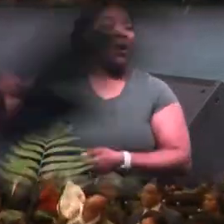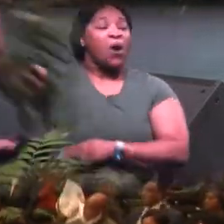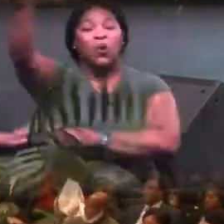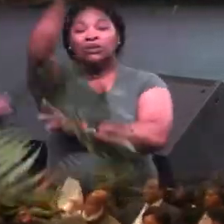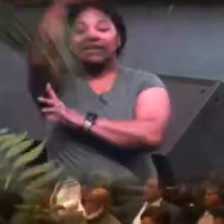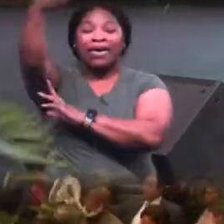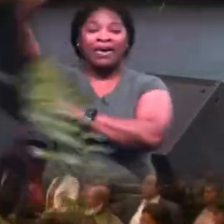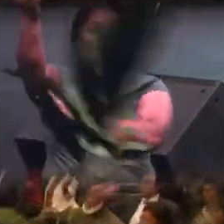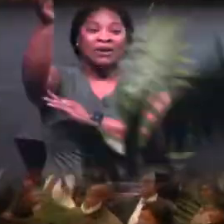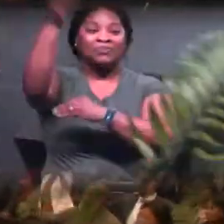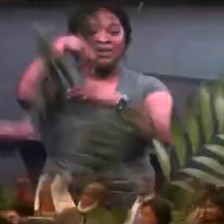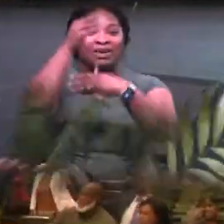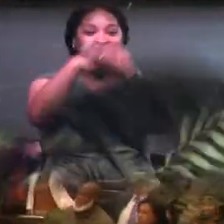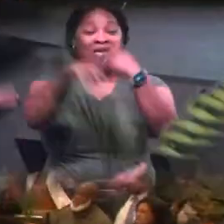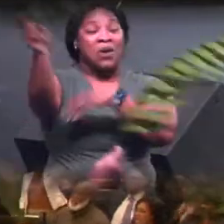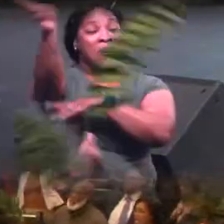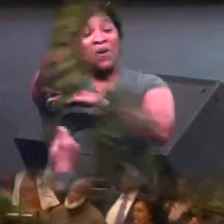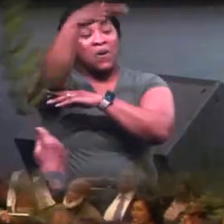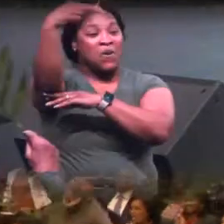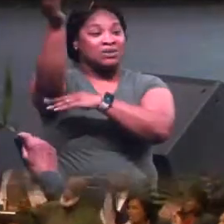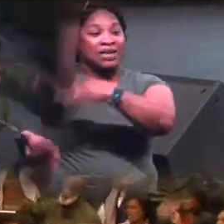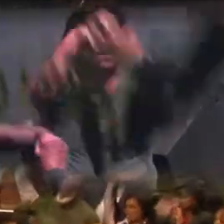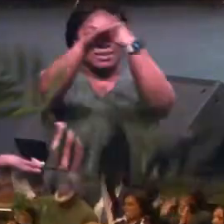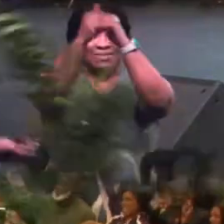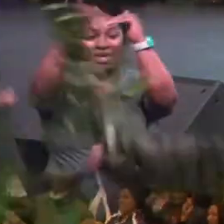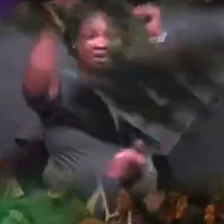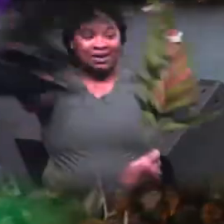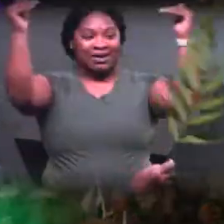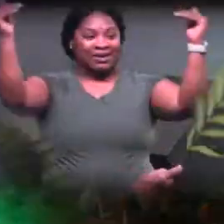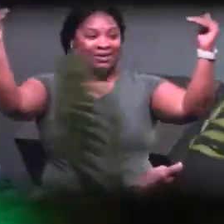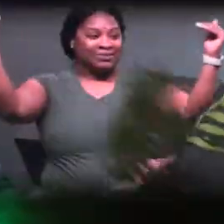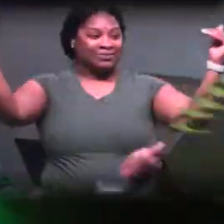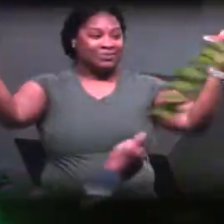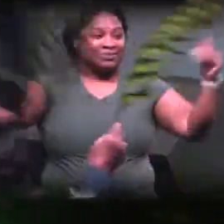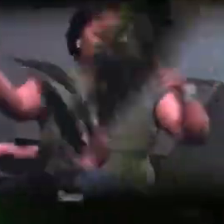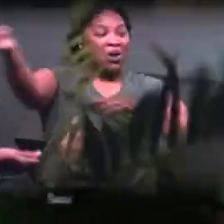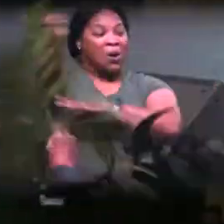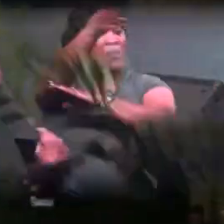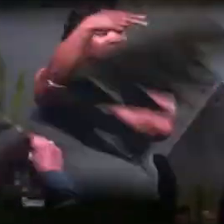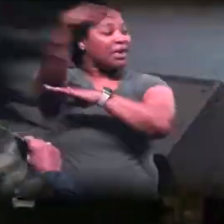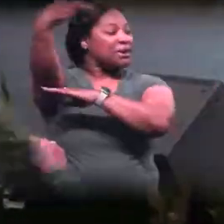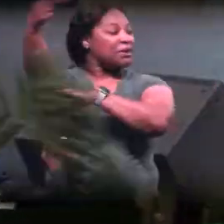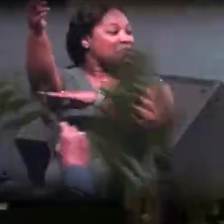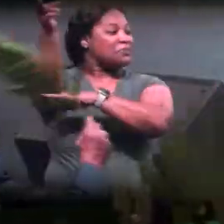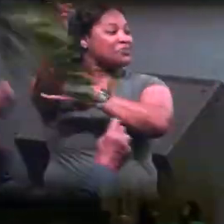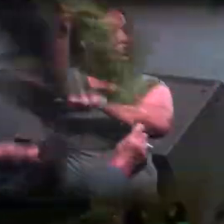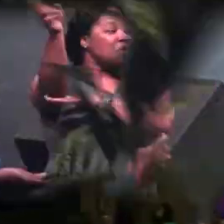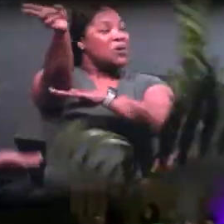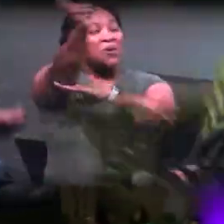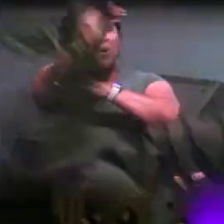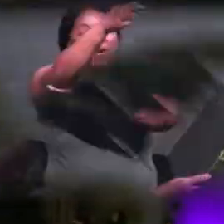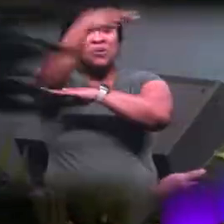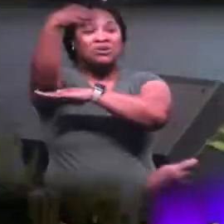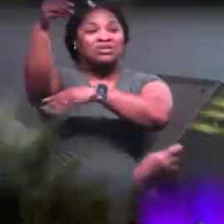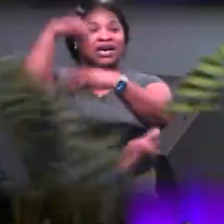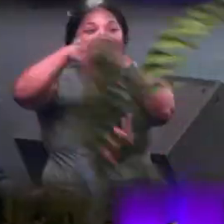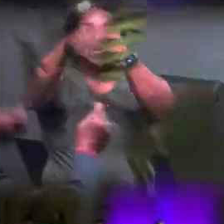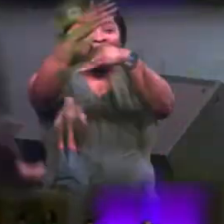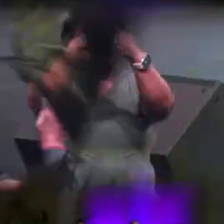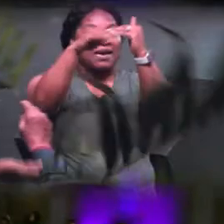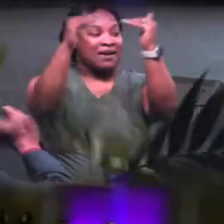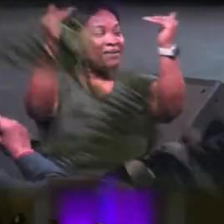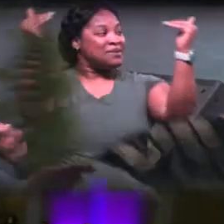Hosanna. Hosanna. Hosanna in the highest. Hosanna. Hosanna in the